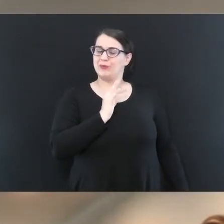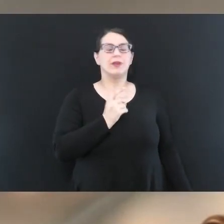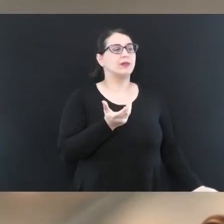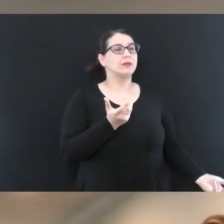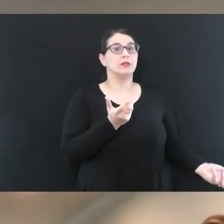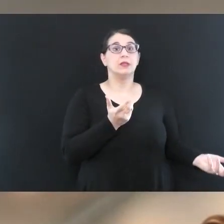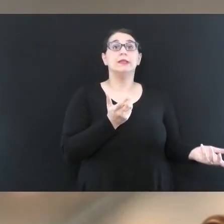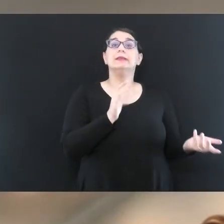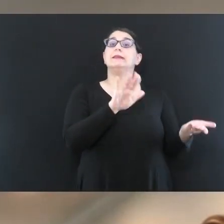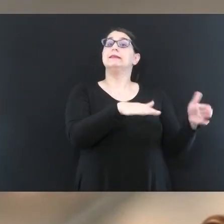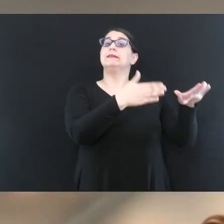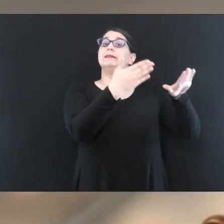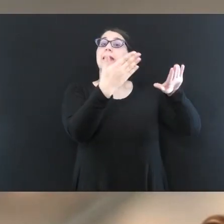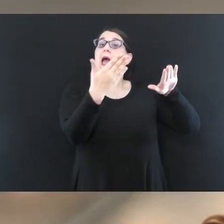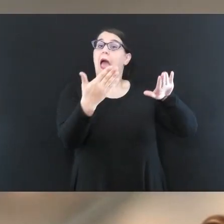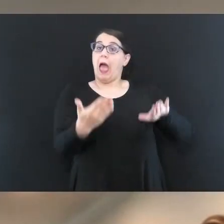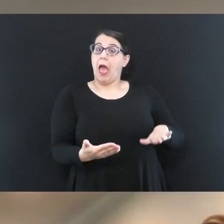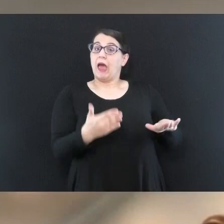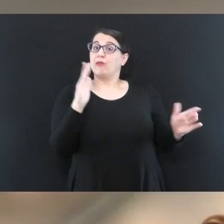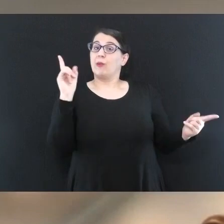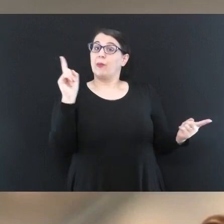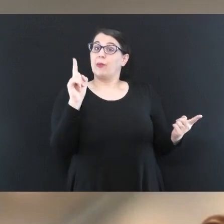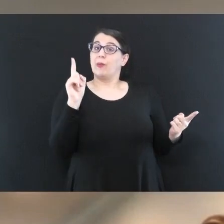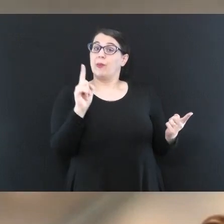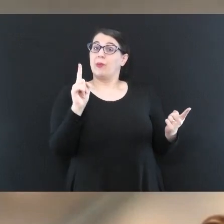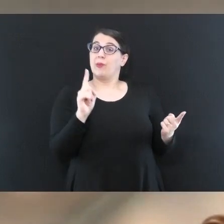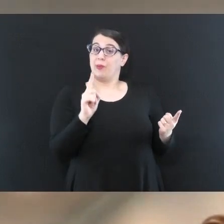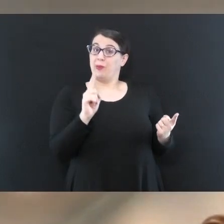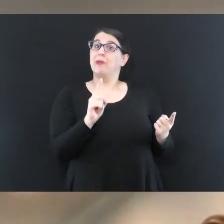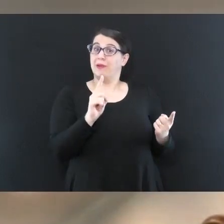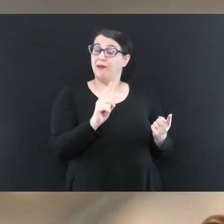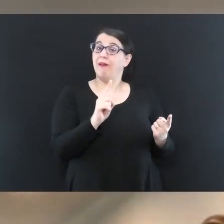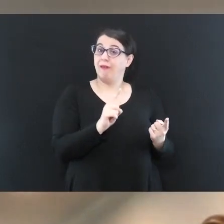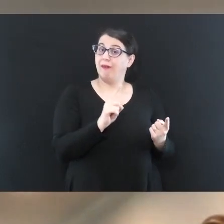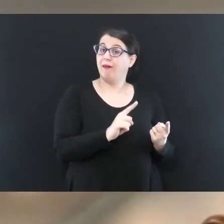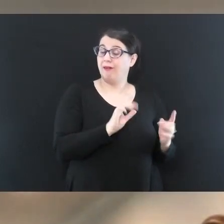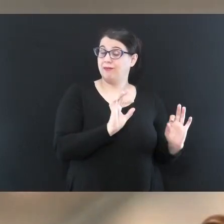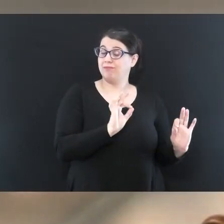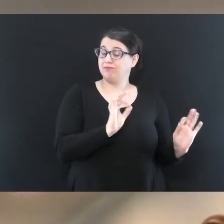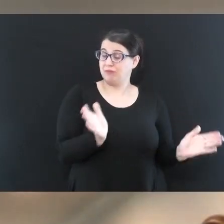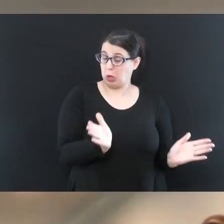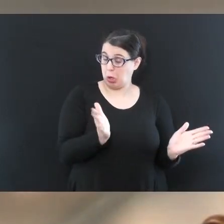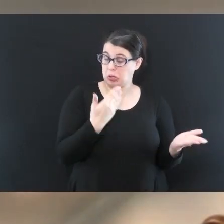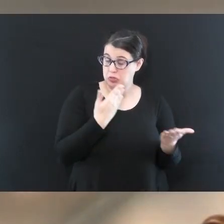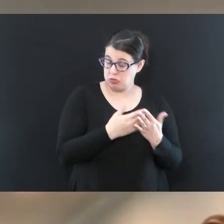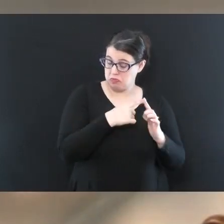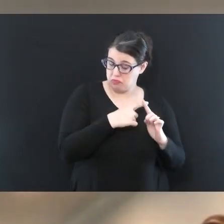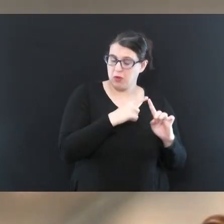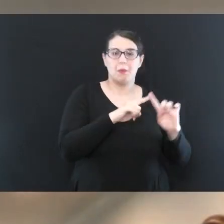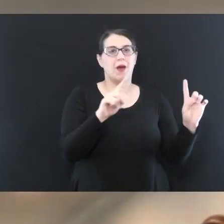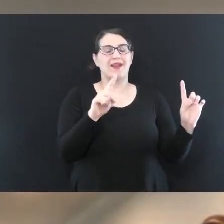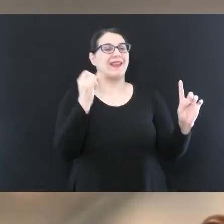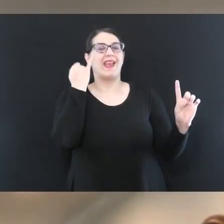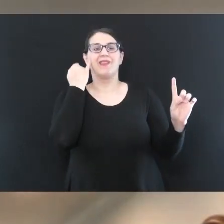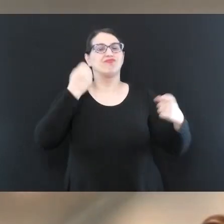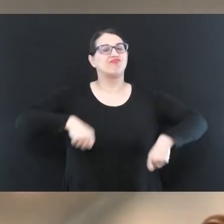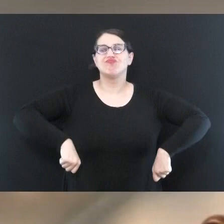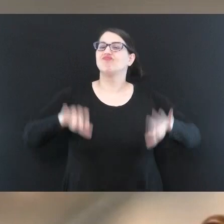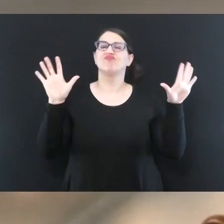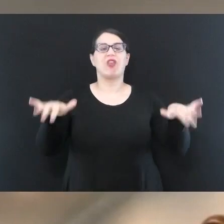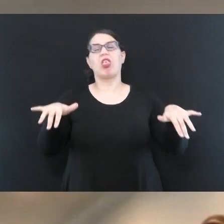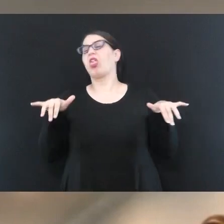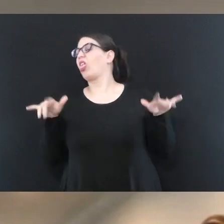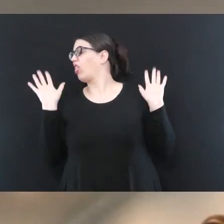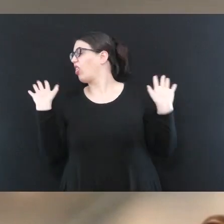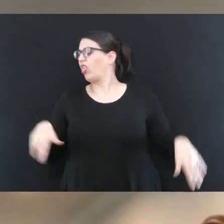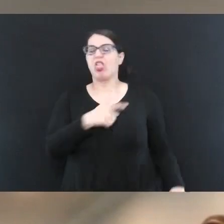is also coming down, which is really, really encouraging. But as soon as we let our guard down, that's when COVID will come